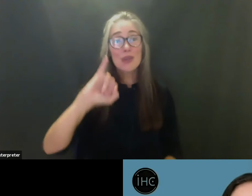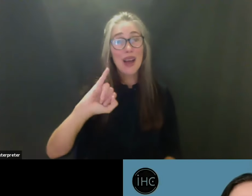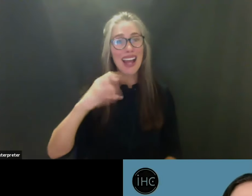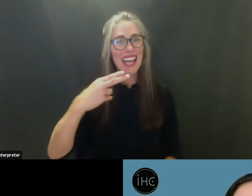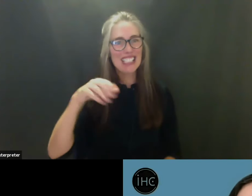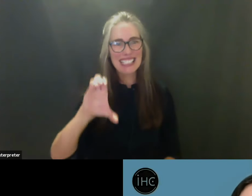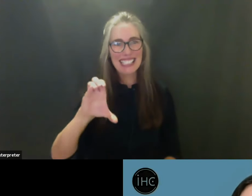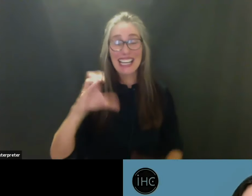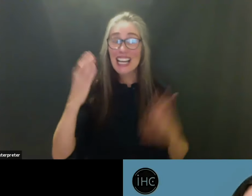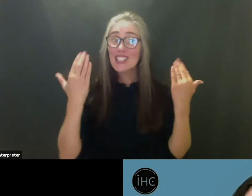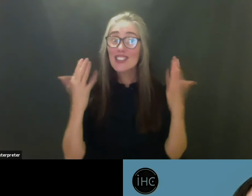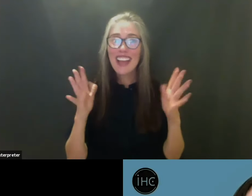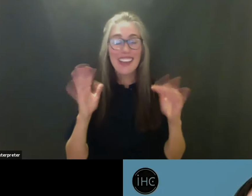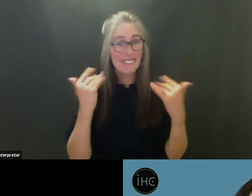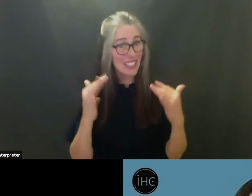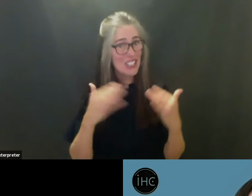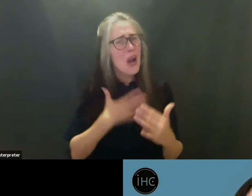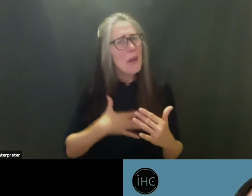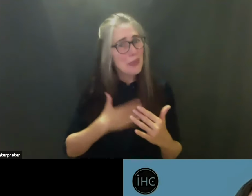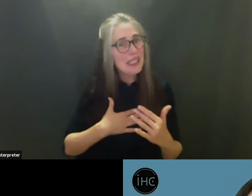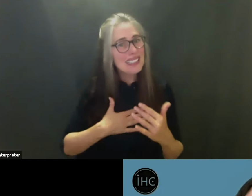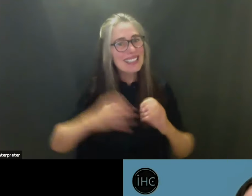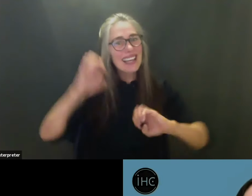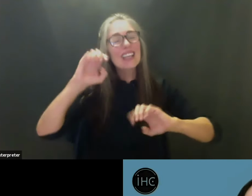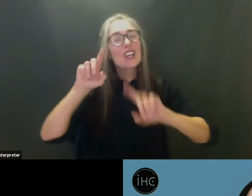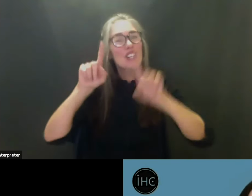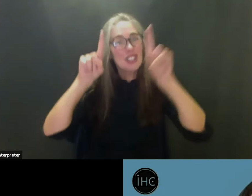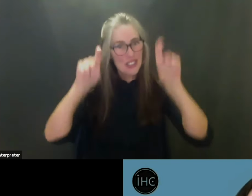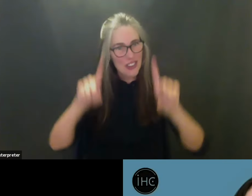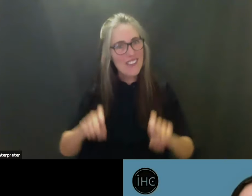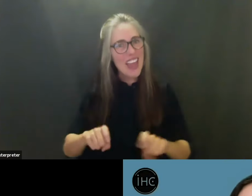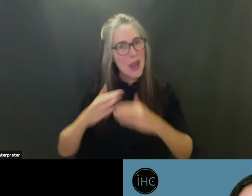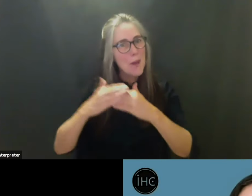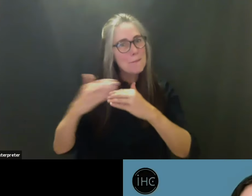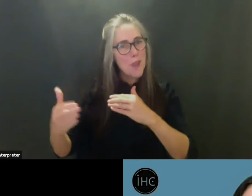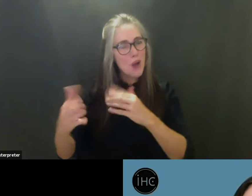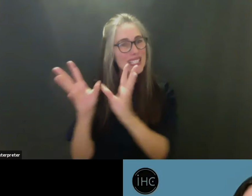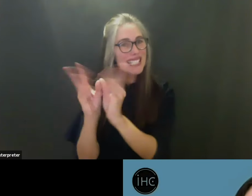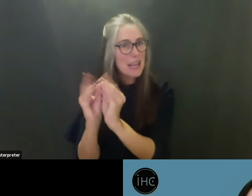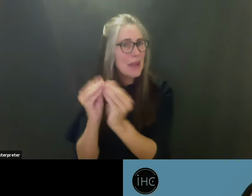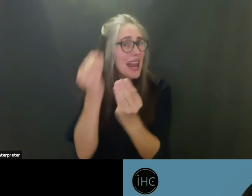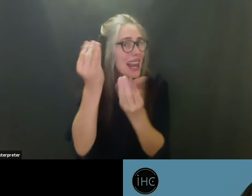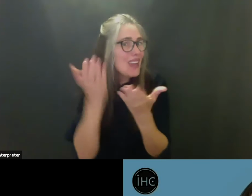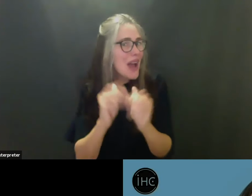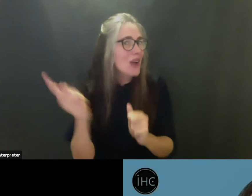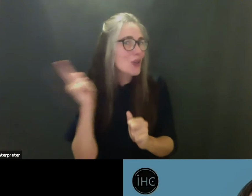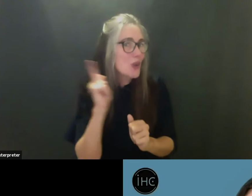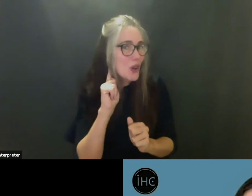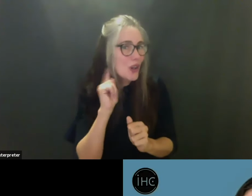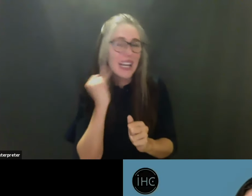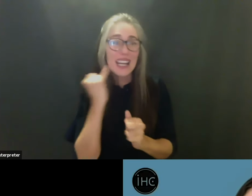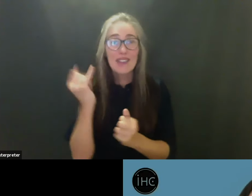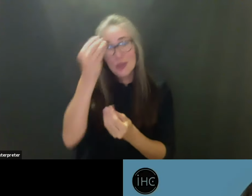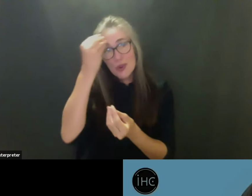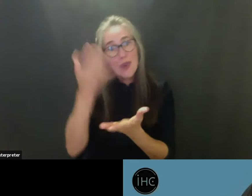tonight's event. Please take a minute to fill out the post webinar survey, uh, to let us know how you heard about the event. And if you'd like to sign up to receive